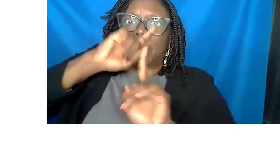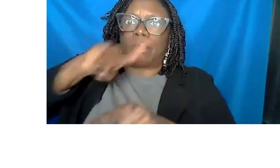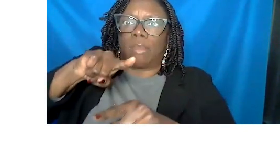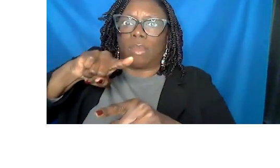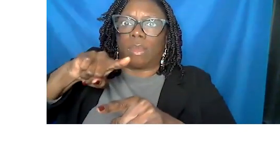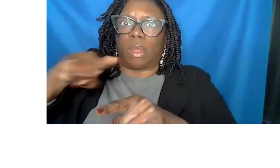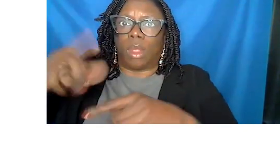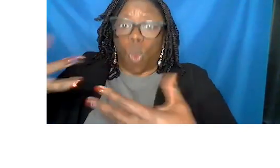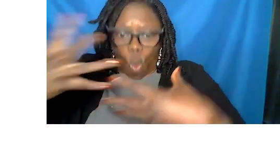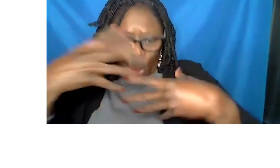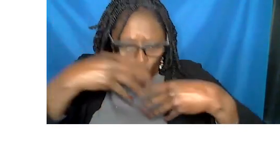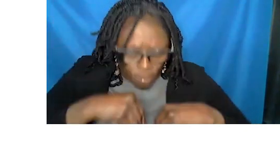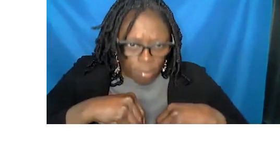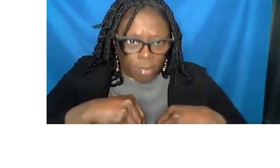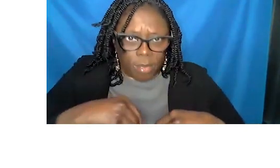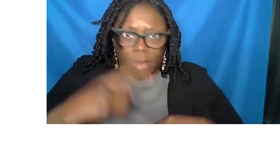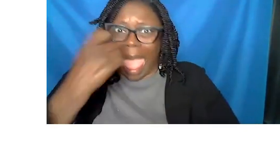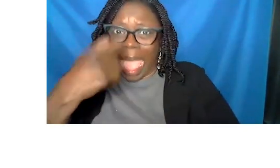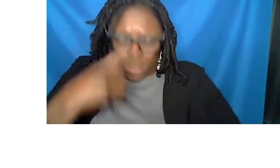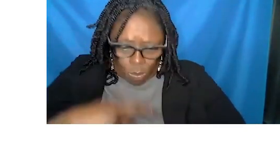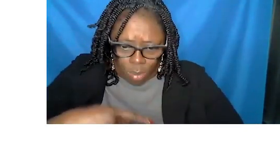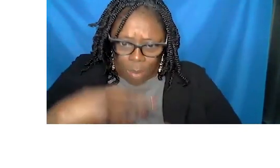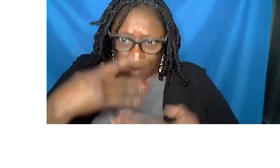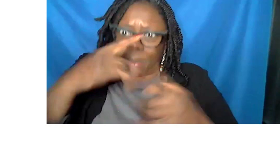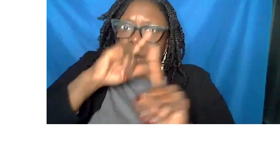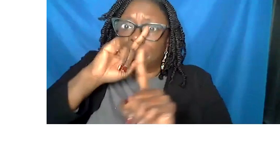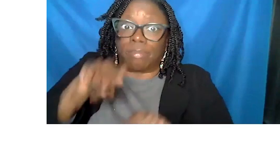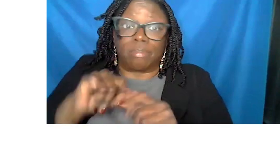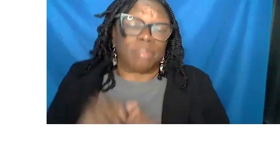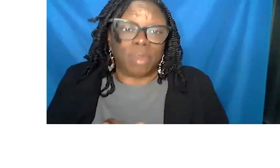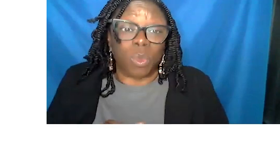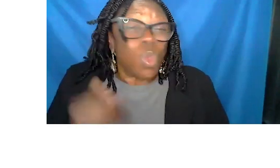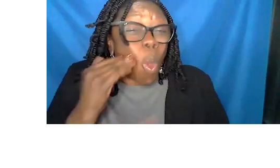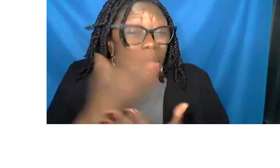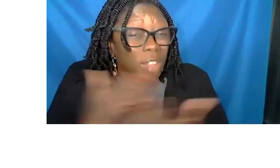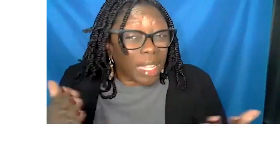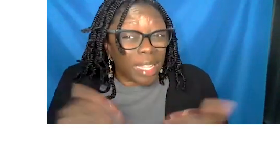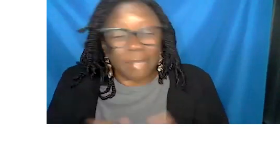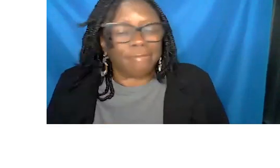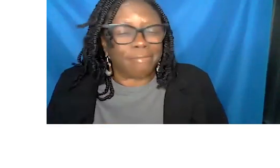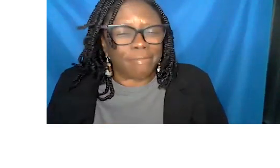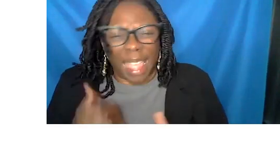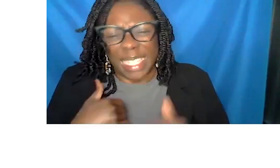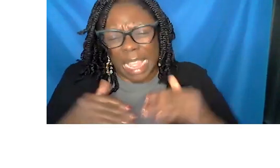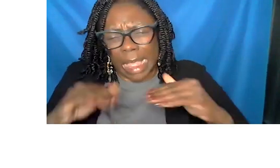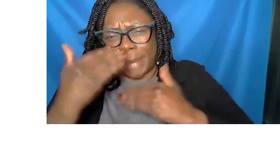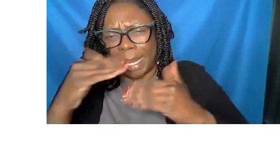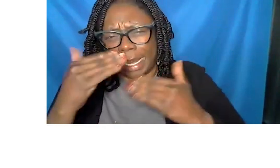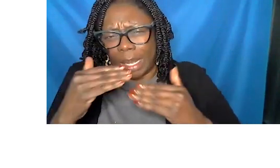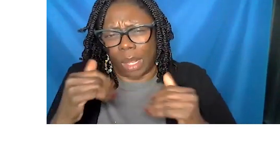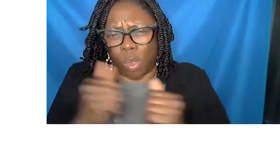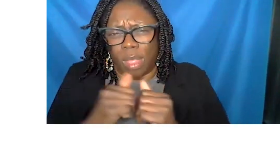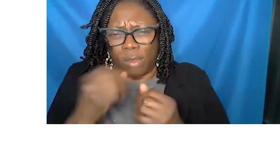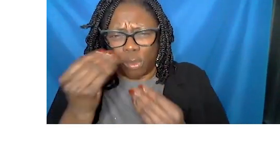the benefit of these large language models is, we don't know everything as humans. We have a limited capacity of information that we can